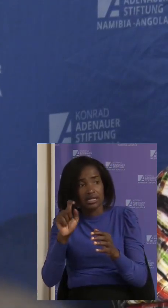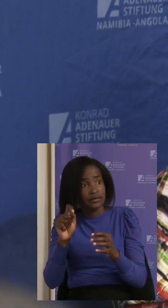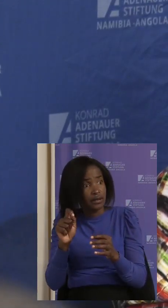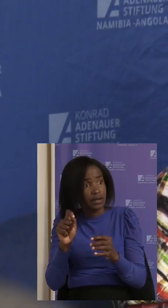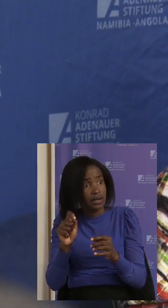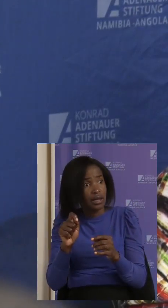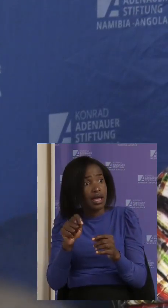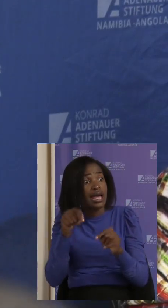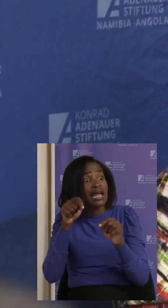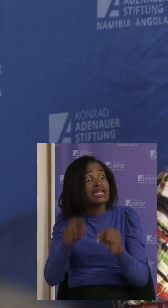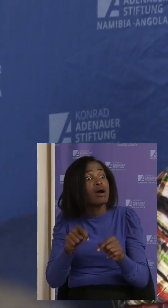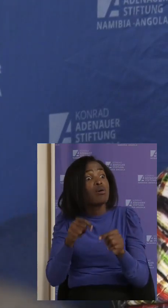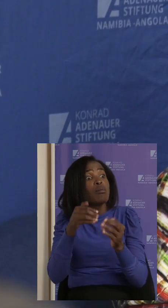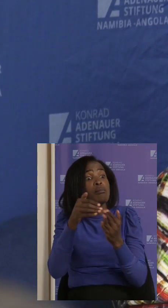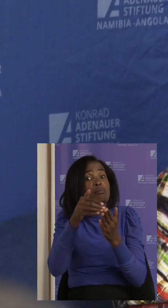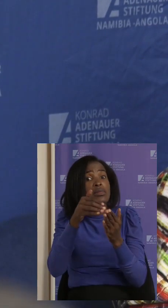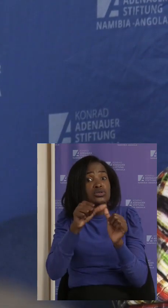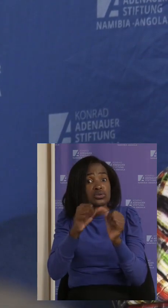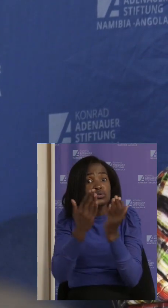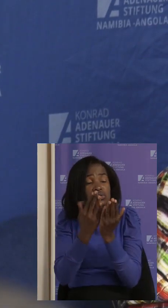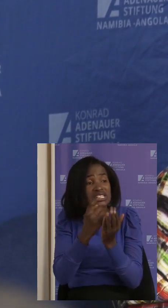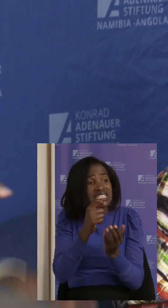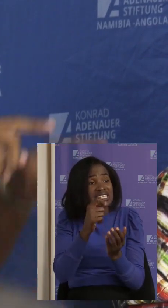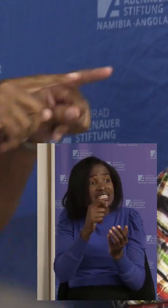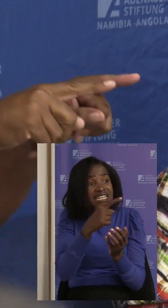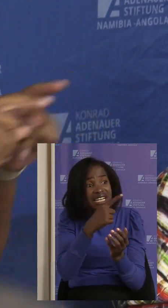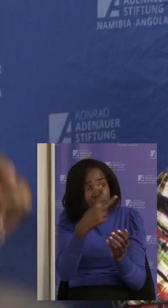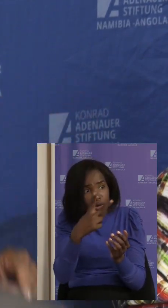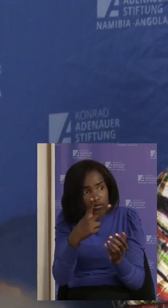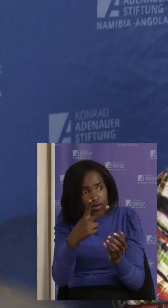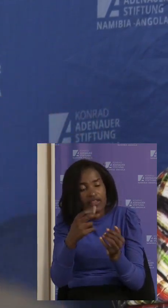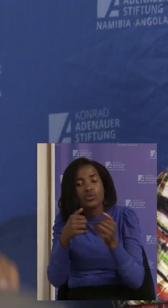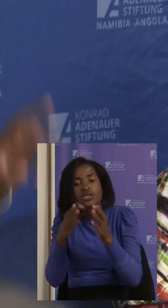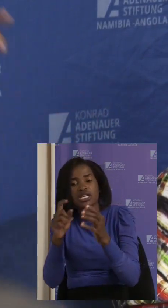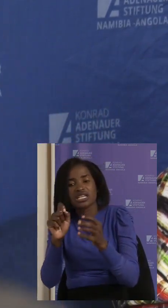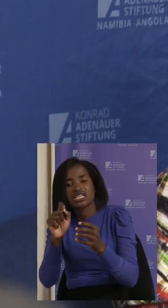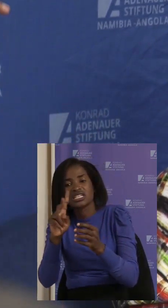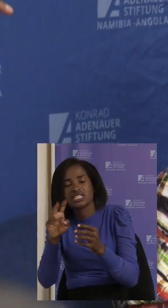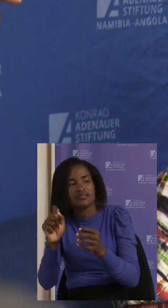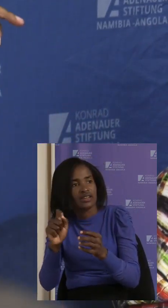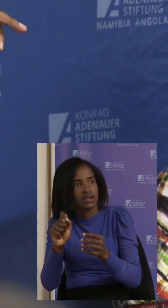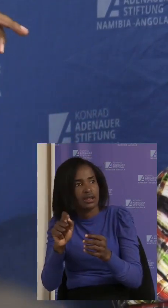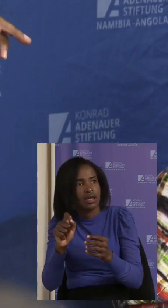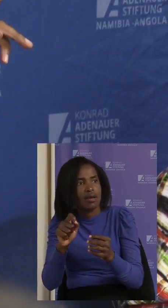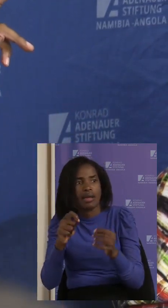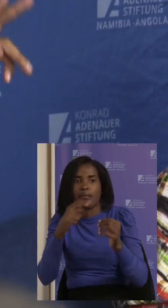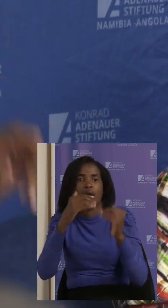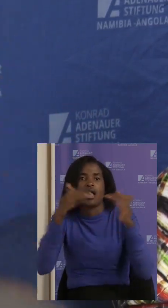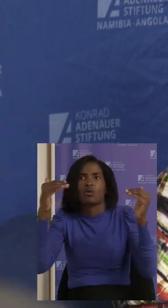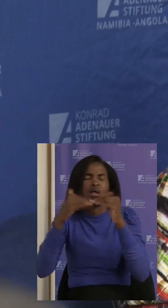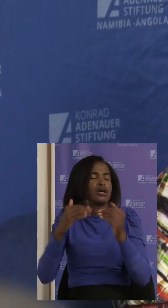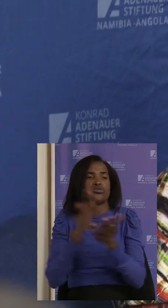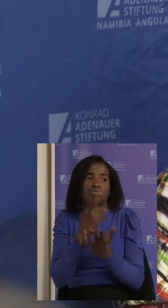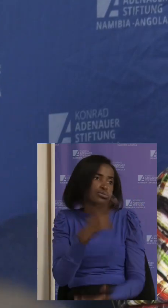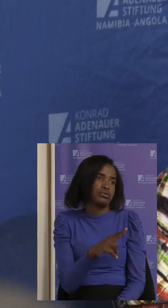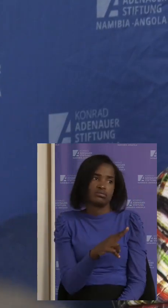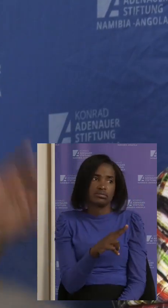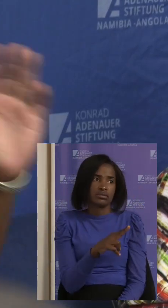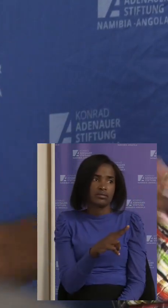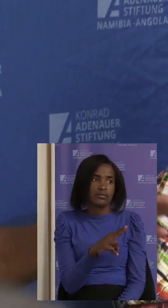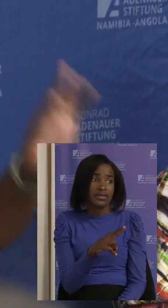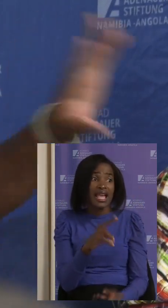reach grade 12 for you to go to TVET. Because the notion to say that they are all equal is not true.